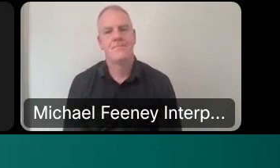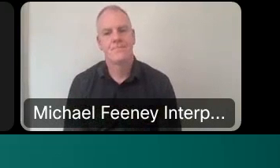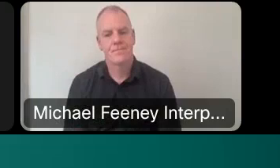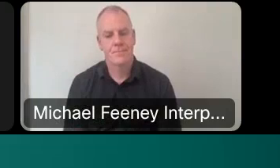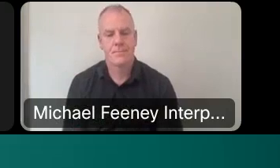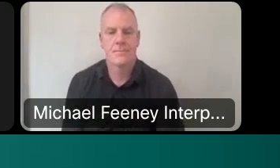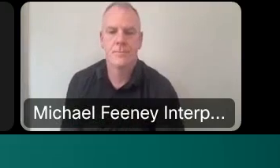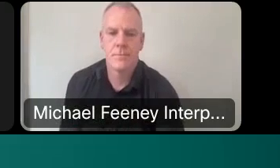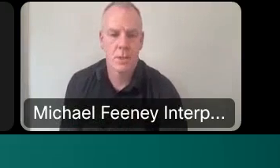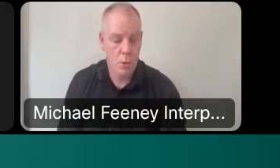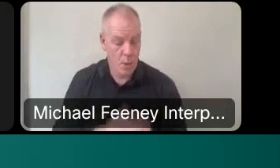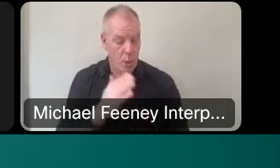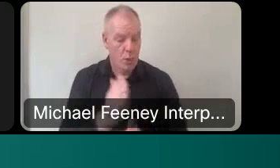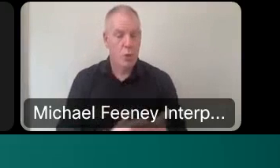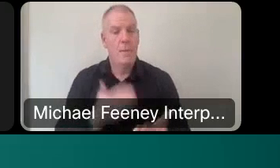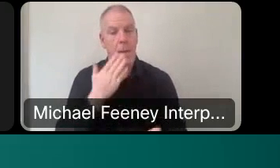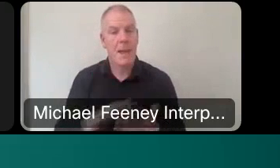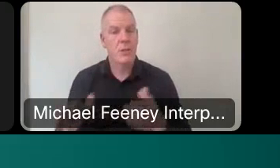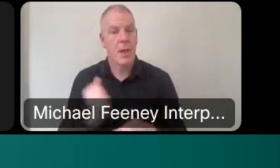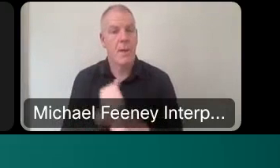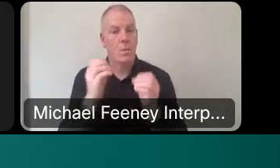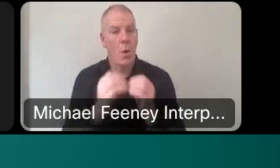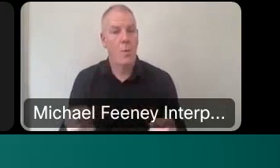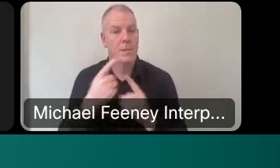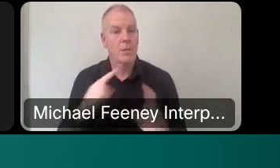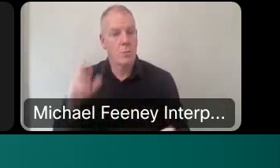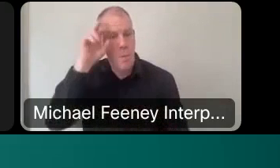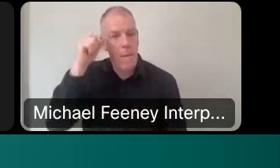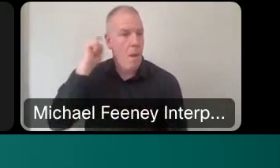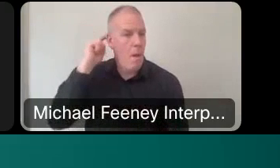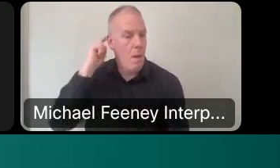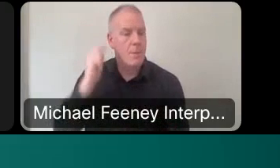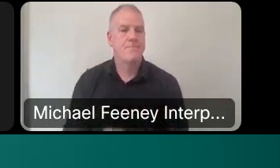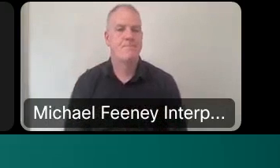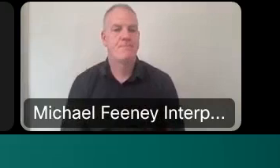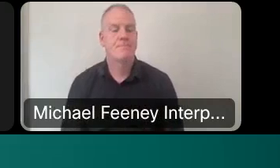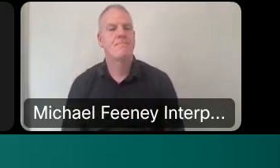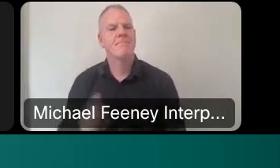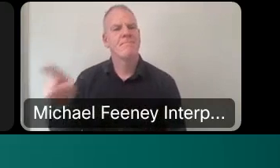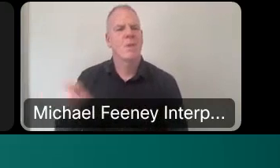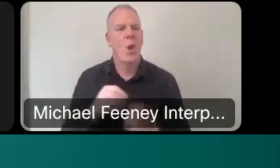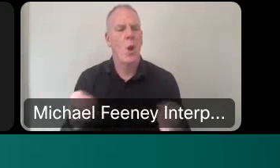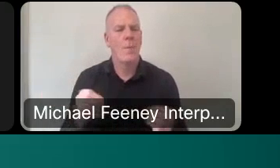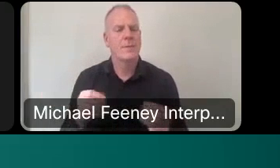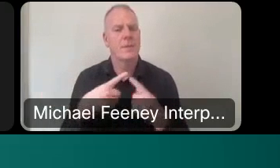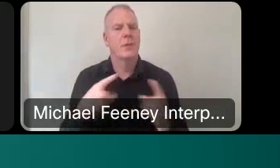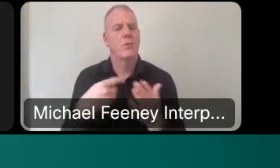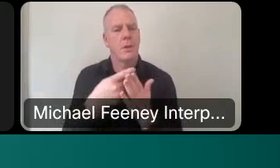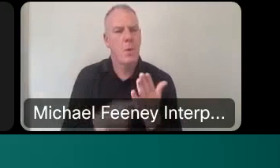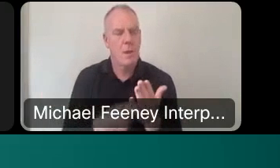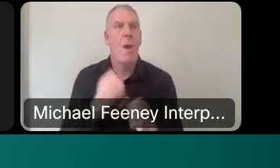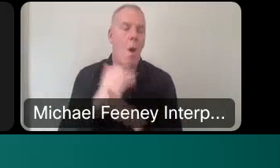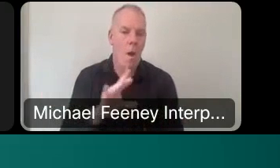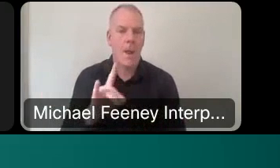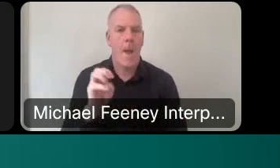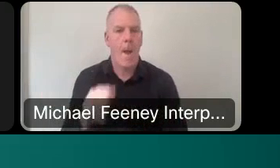some take-home message in relation to open disclosure. The HSE Open Disclosure Policy requires that all harm events are disclosed.